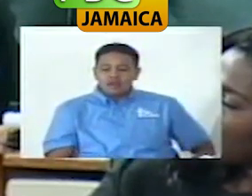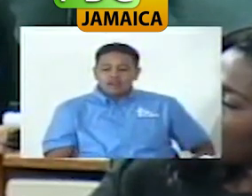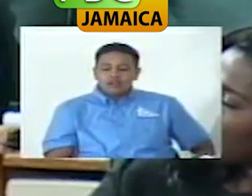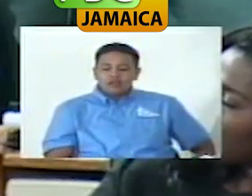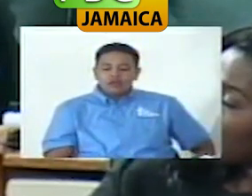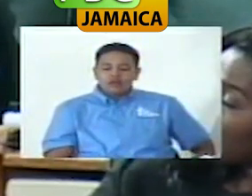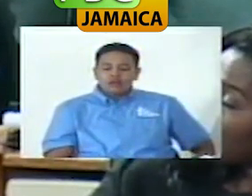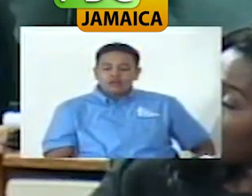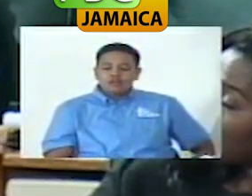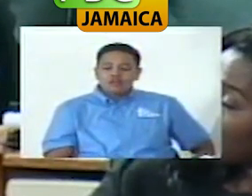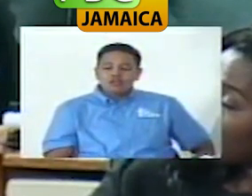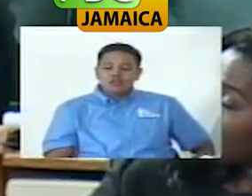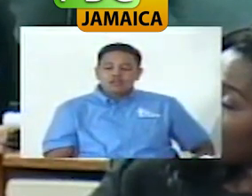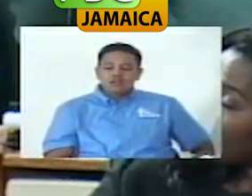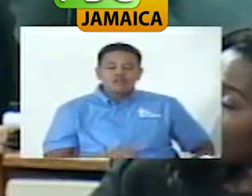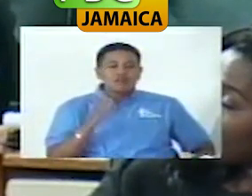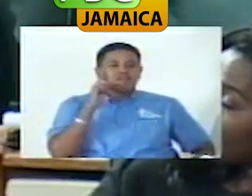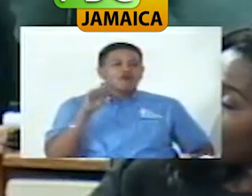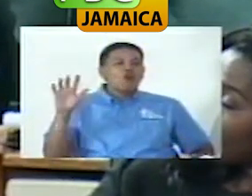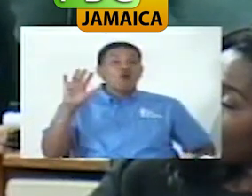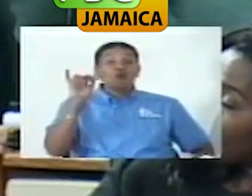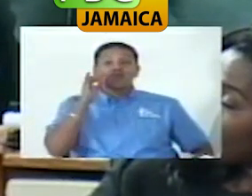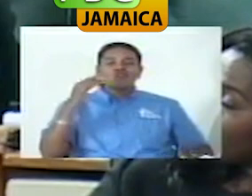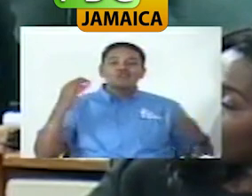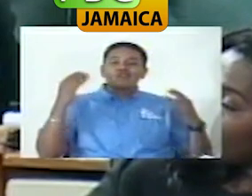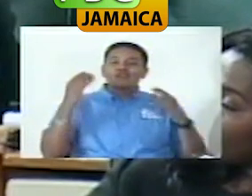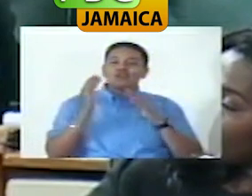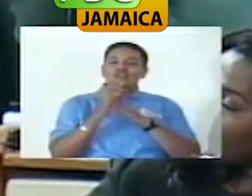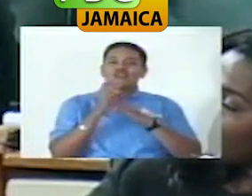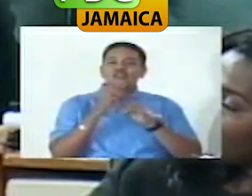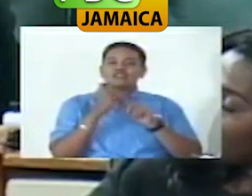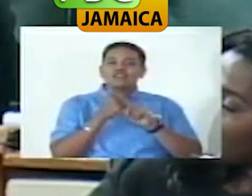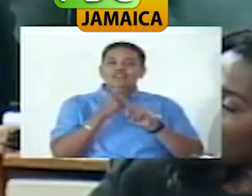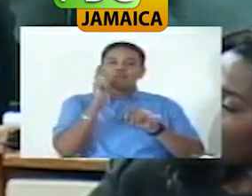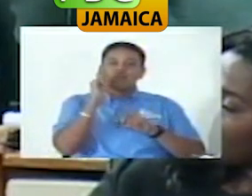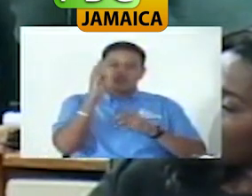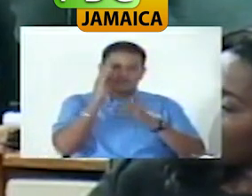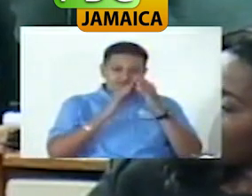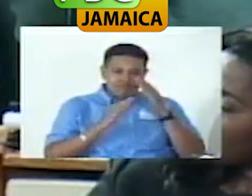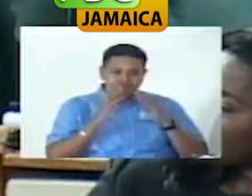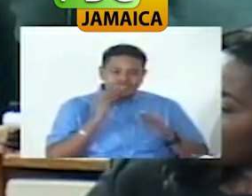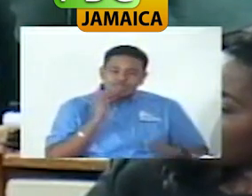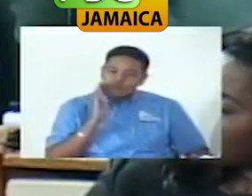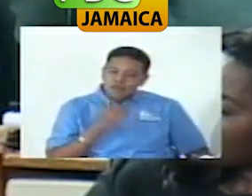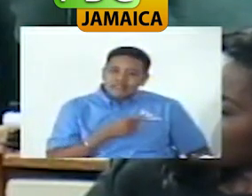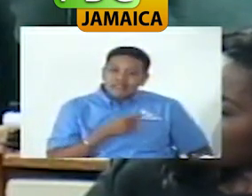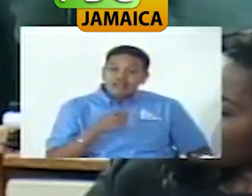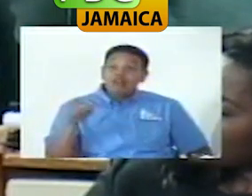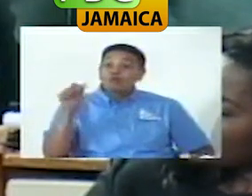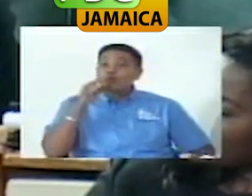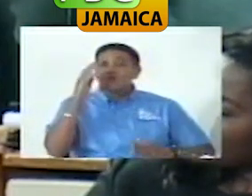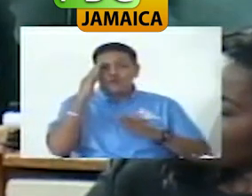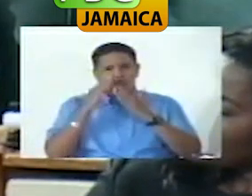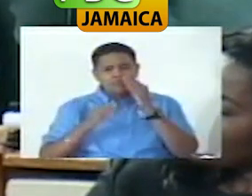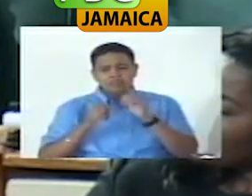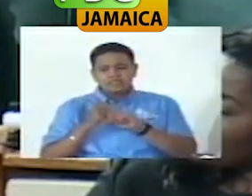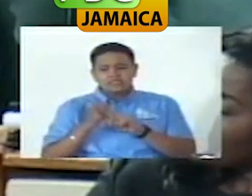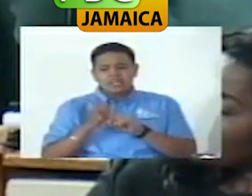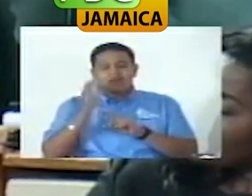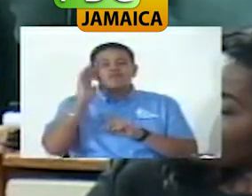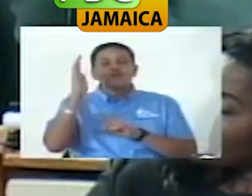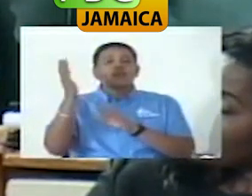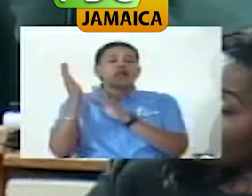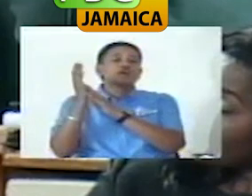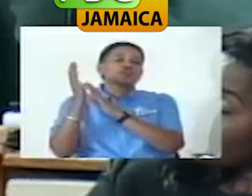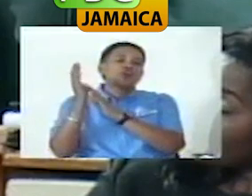For all those who exalt themselves will be humbled, and those who humble themselves will be